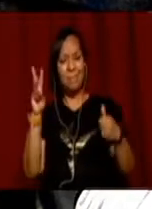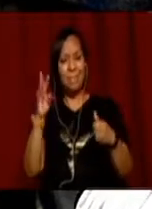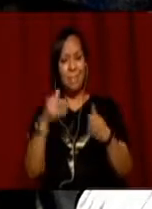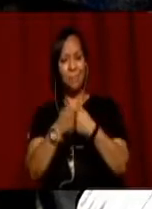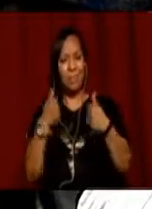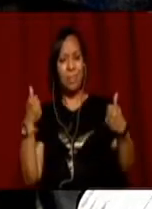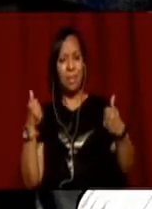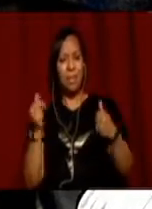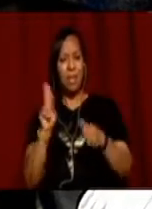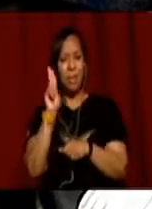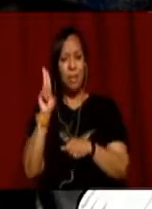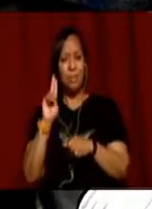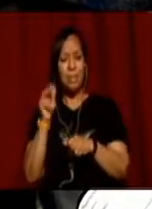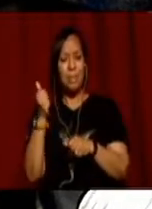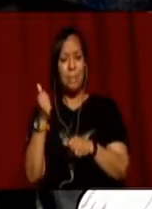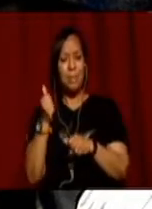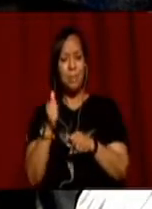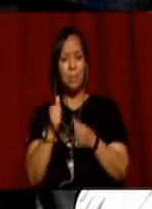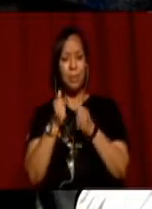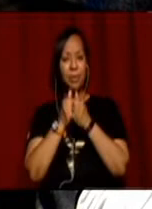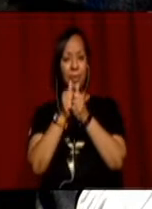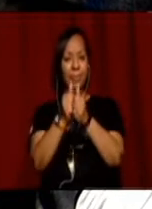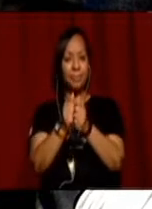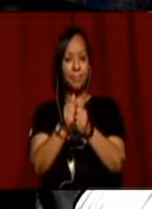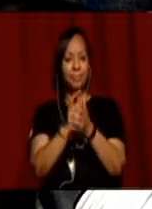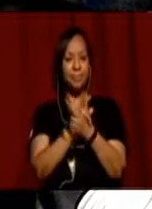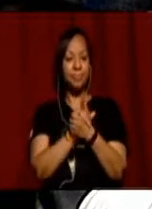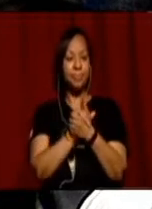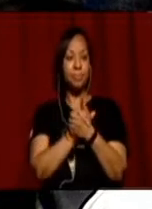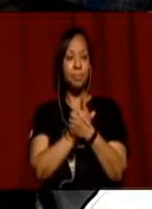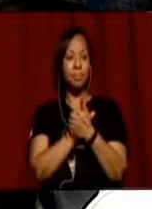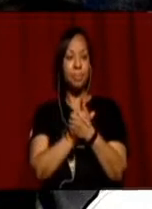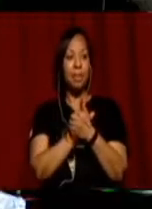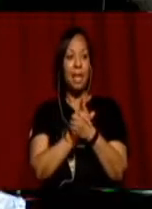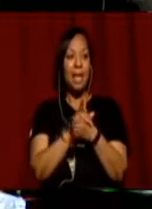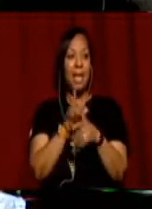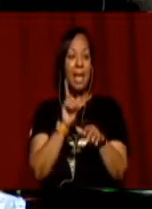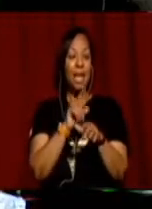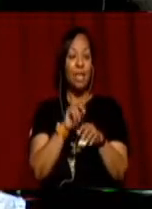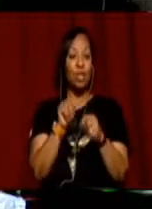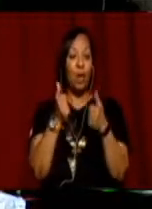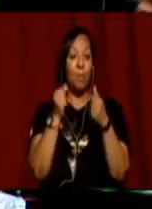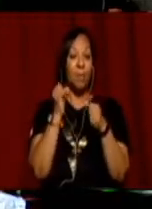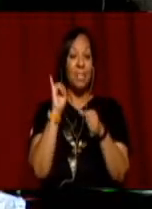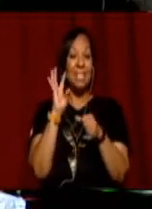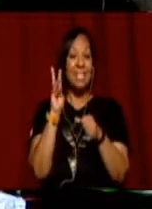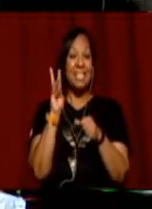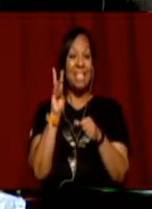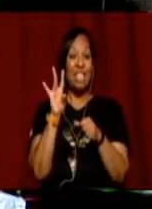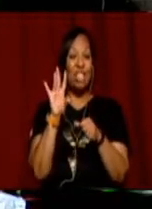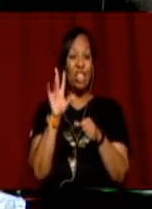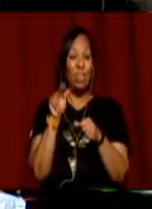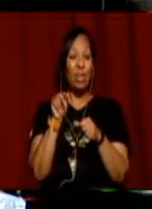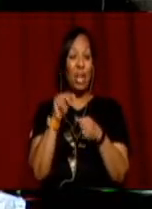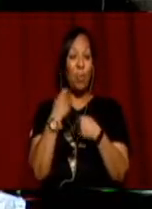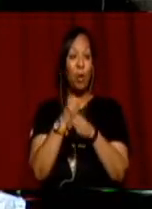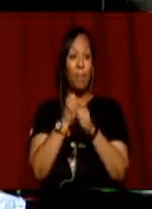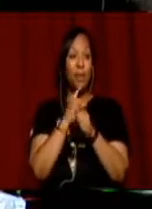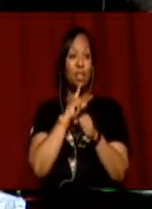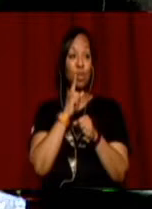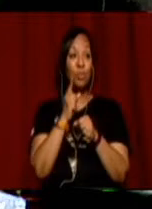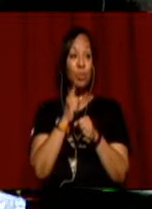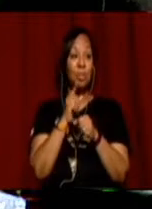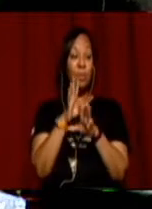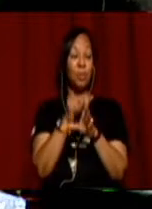Who did I spend more than 10 minutes with? All right, it's almost 6:30, and so I want to make sure that we get